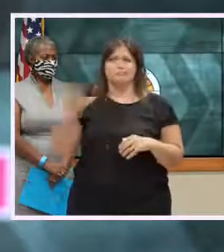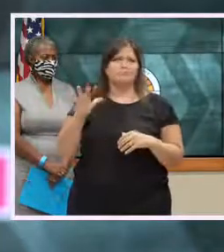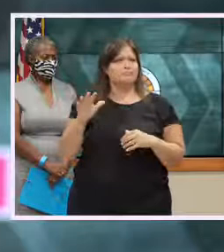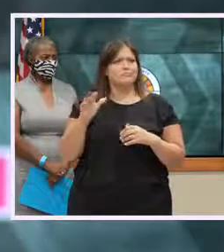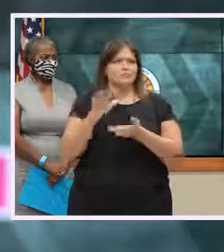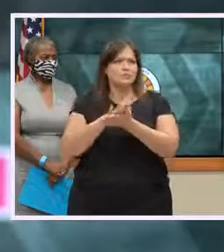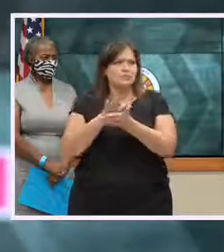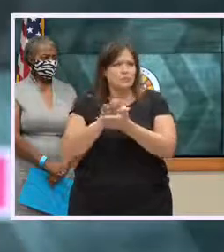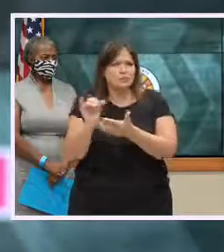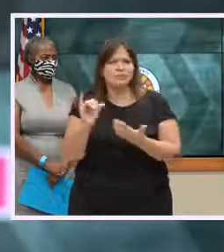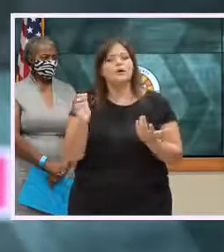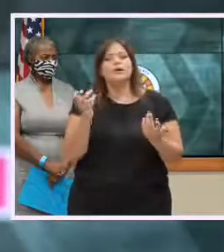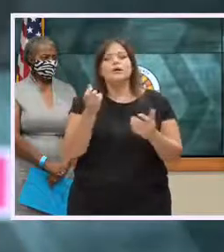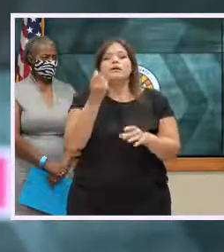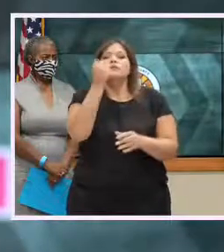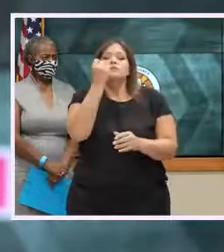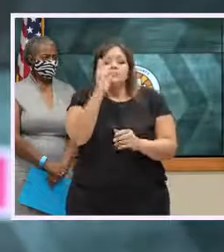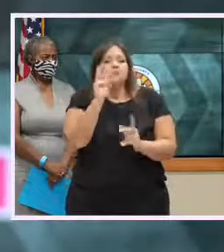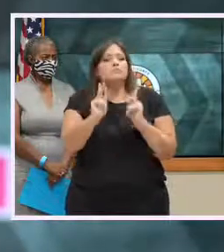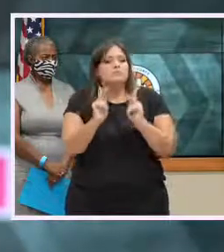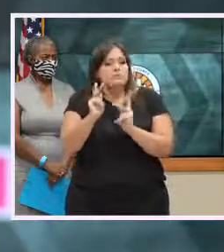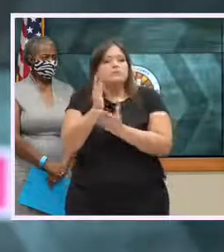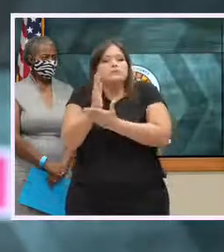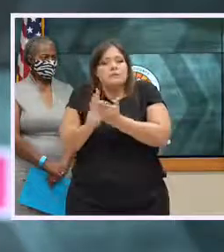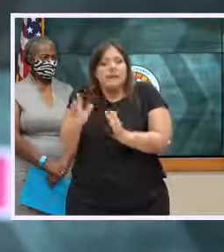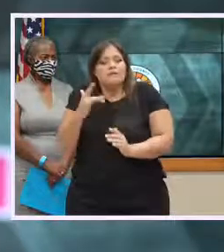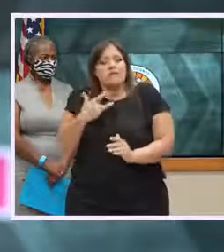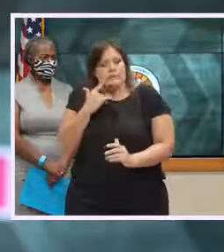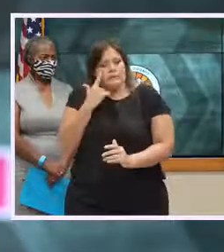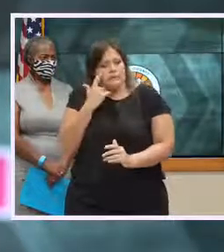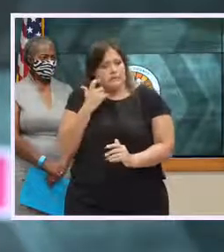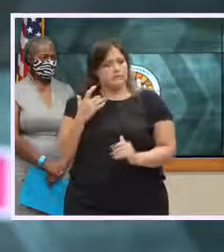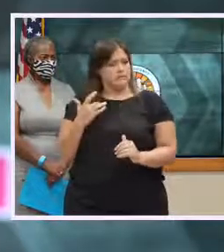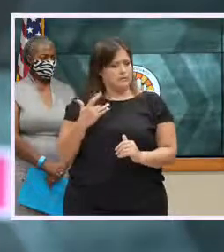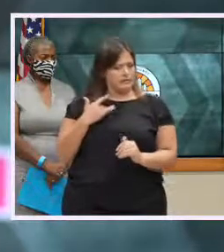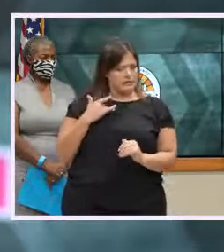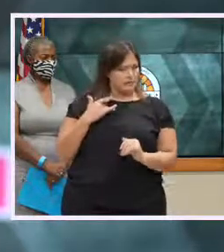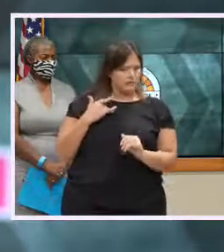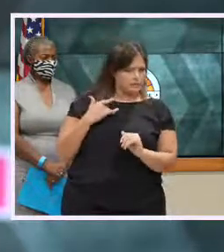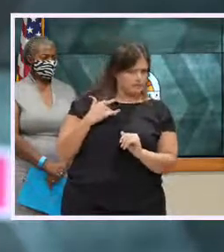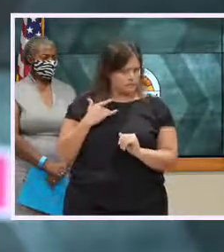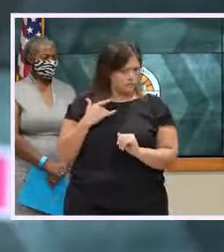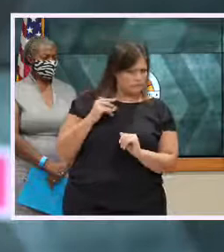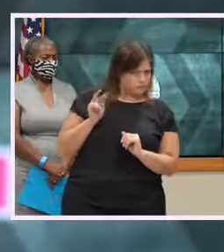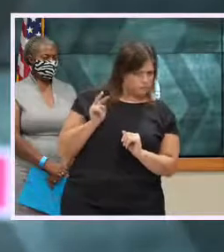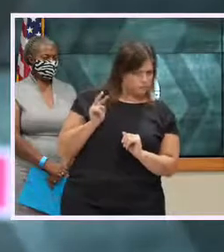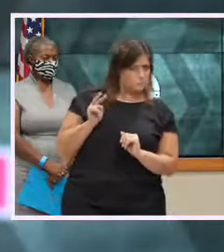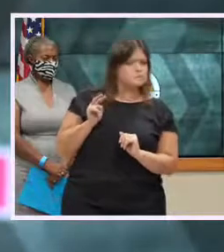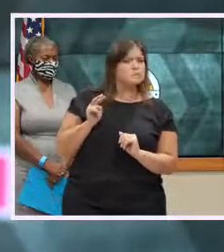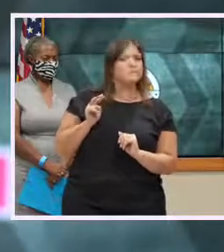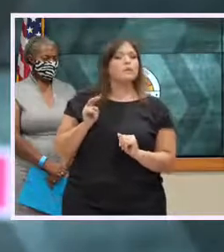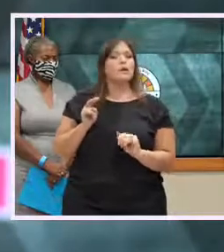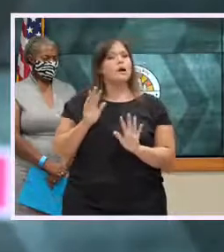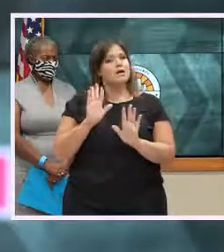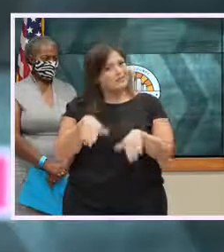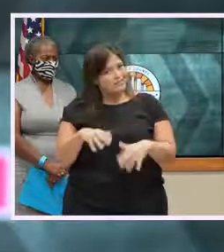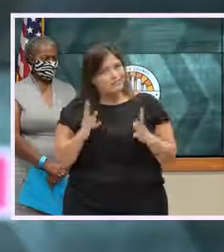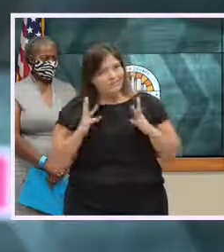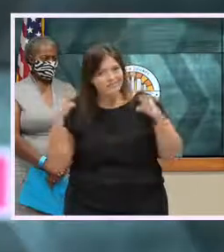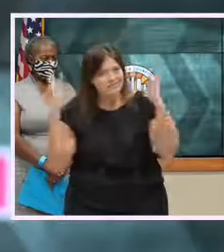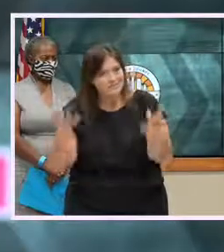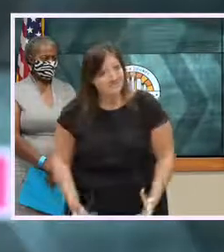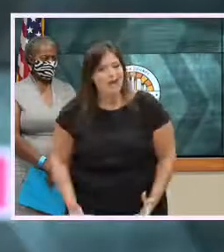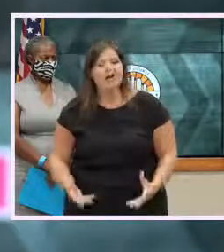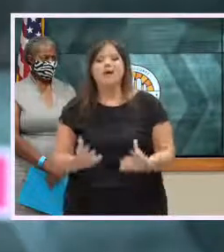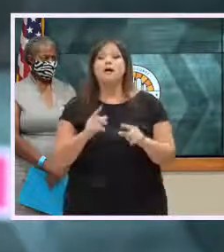It's natural to have questions. It's okay to be hesitant at first, but there is no shortage of